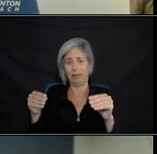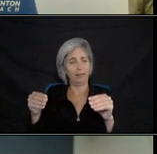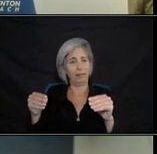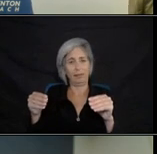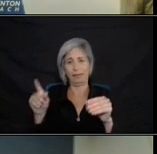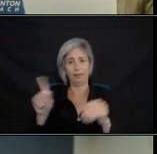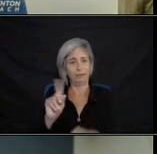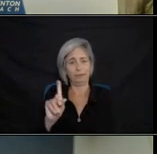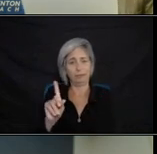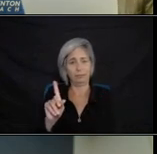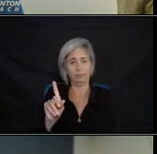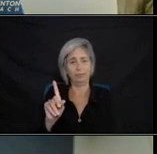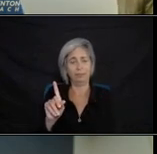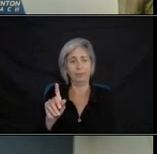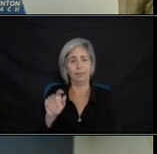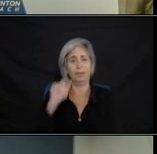and